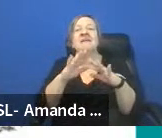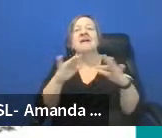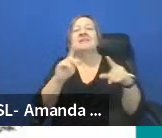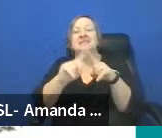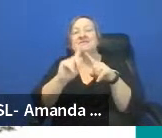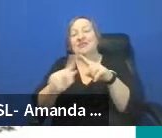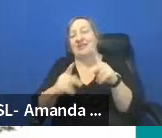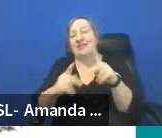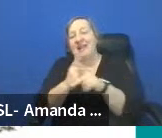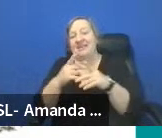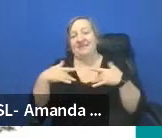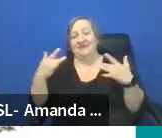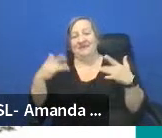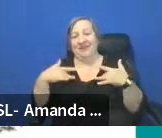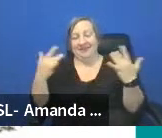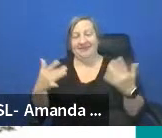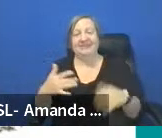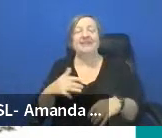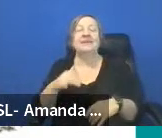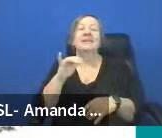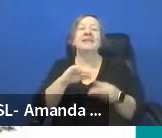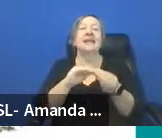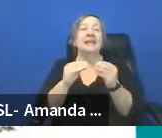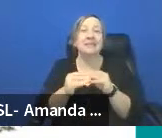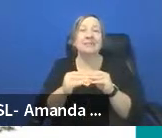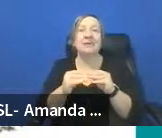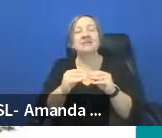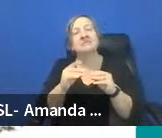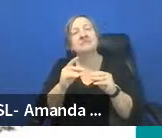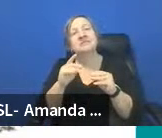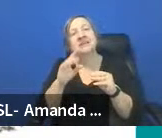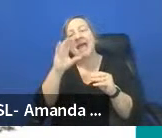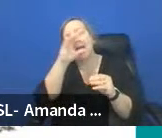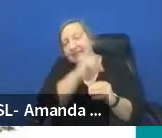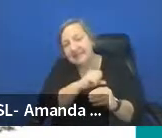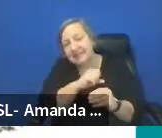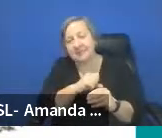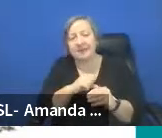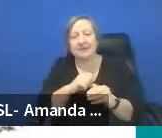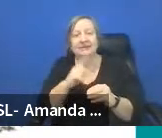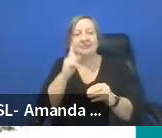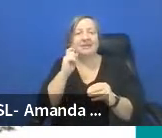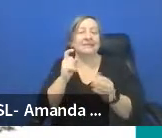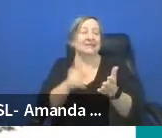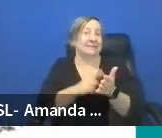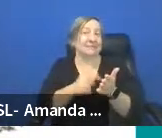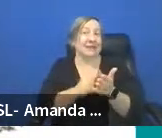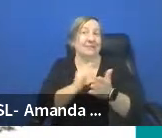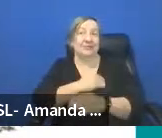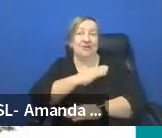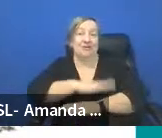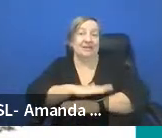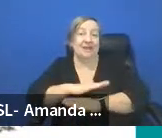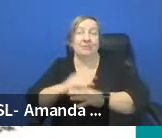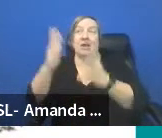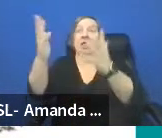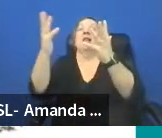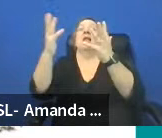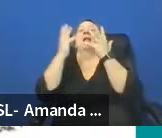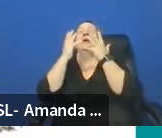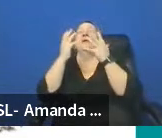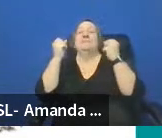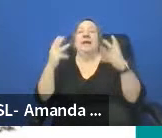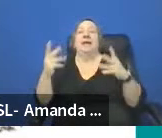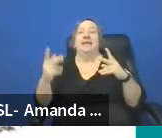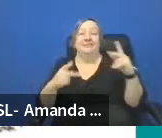events. Obviously, that number is a very conservative estimate because there are times where our table got flooded with crowds